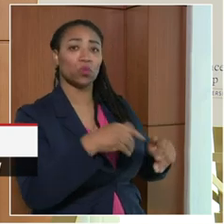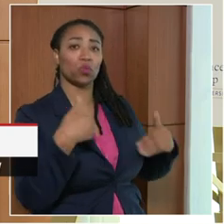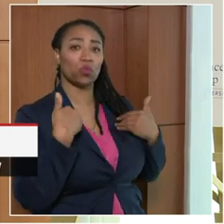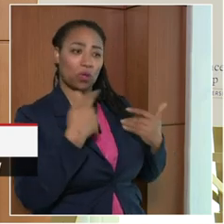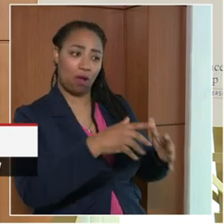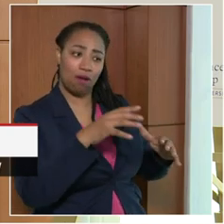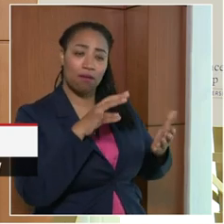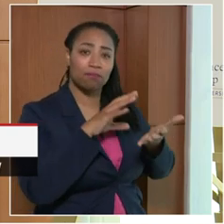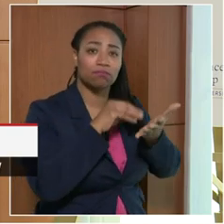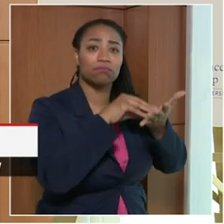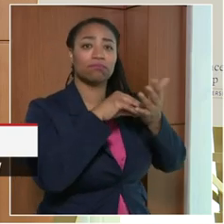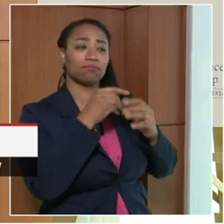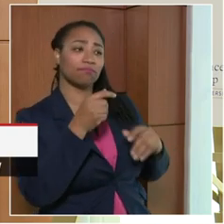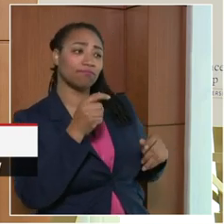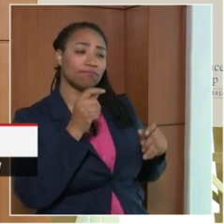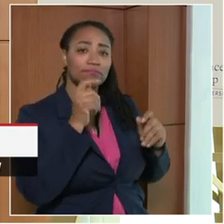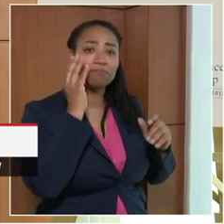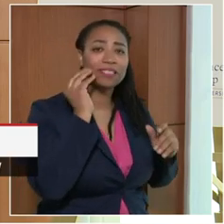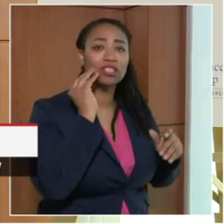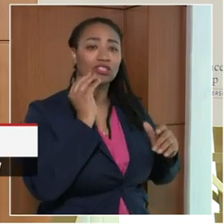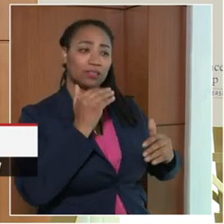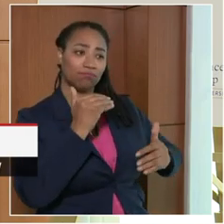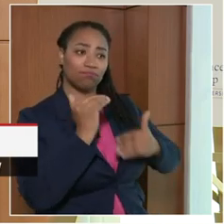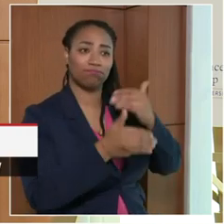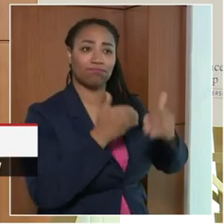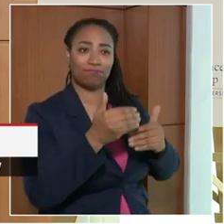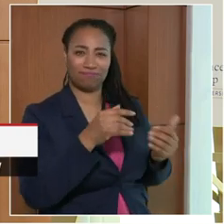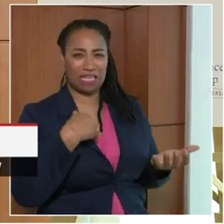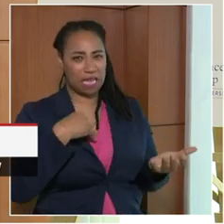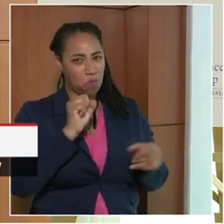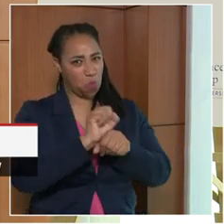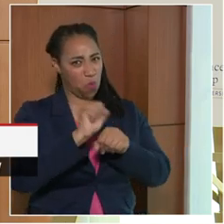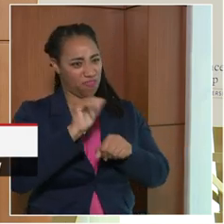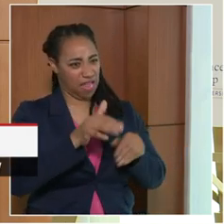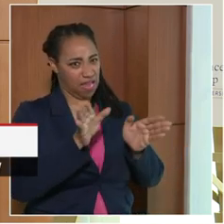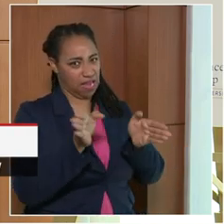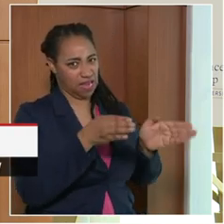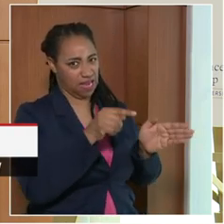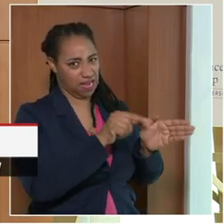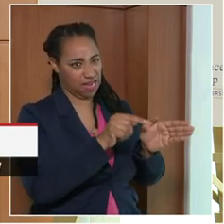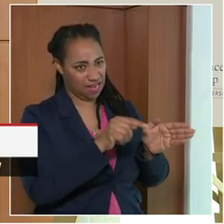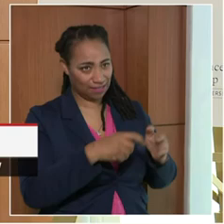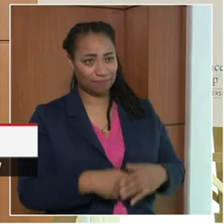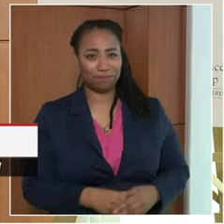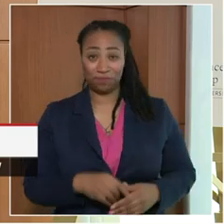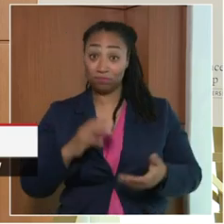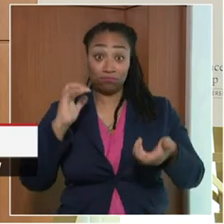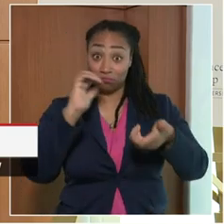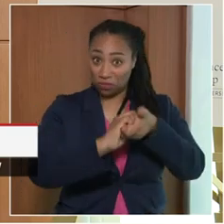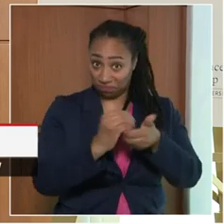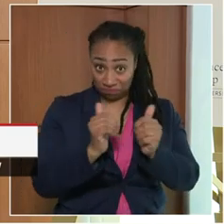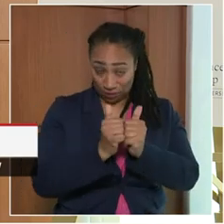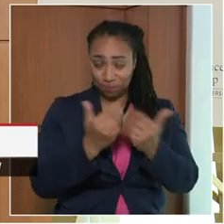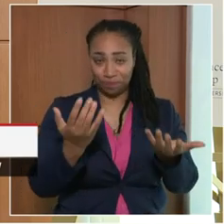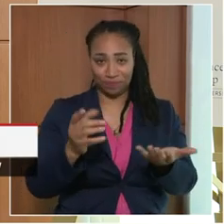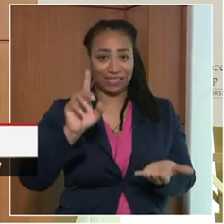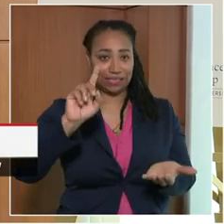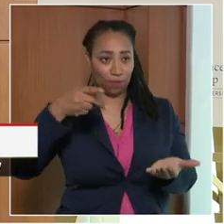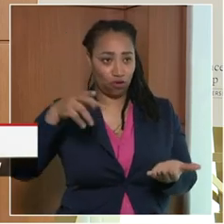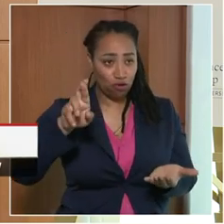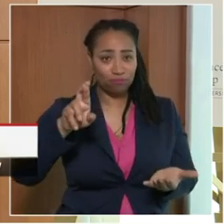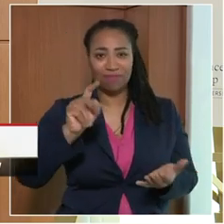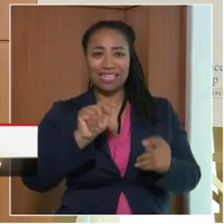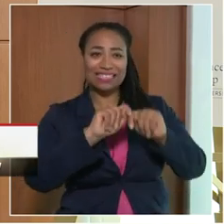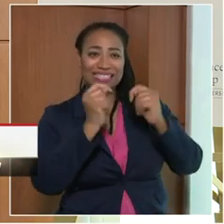So I have worked on that. I have worked on it at DPR and other agencies to make sure that we have more competitive